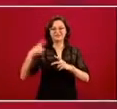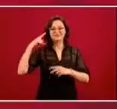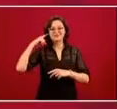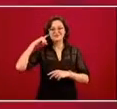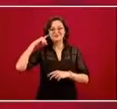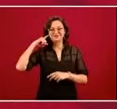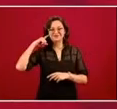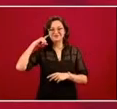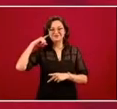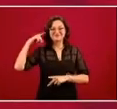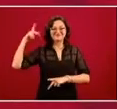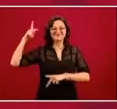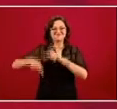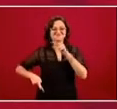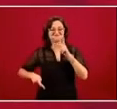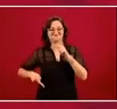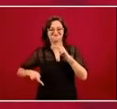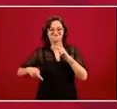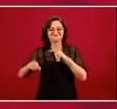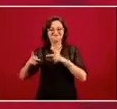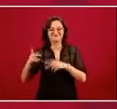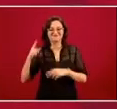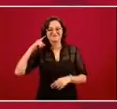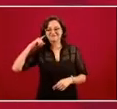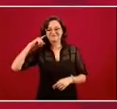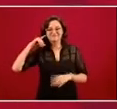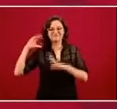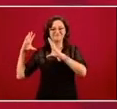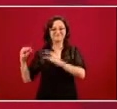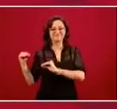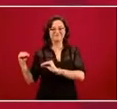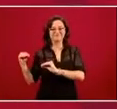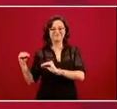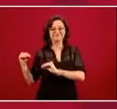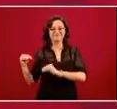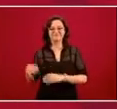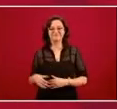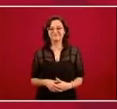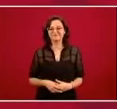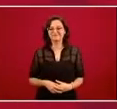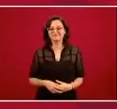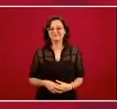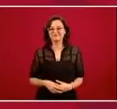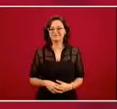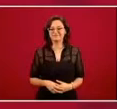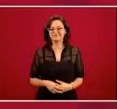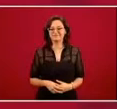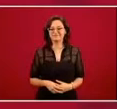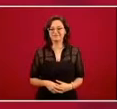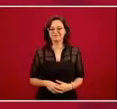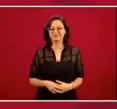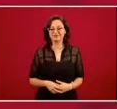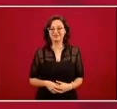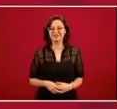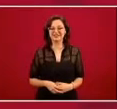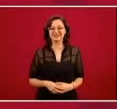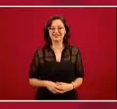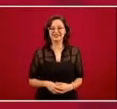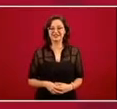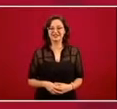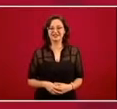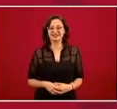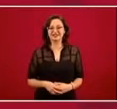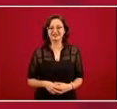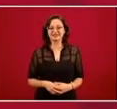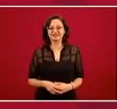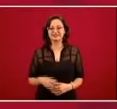conference regarding the world and national situation regarding COVID, the disease caused by the